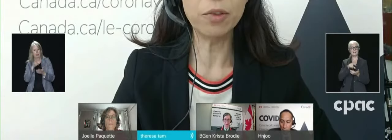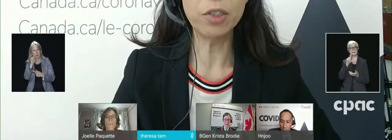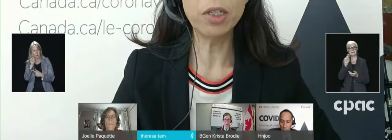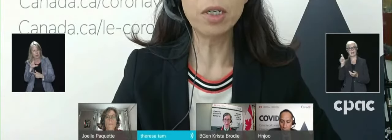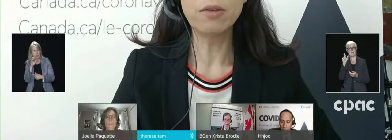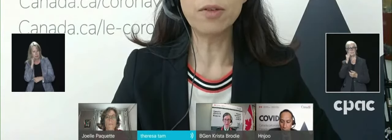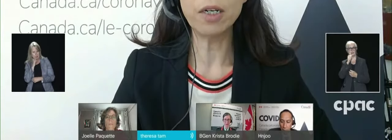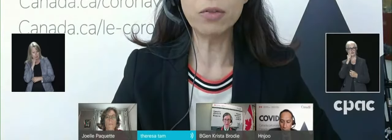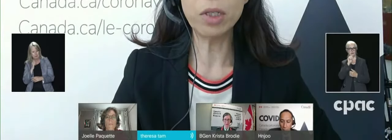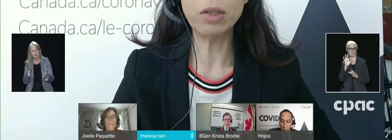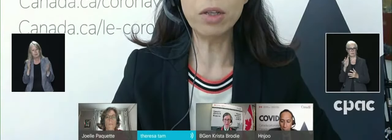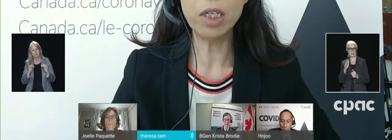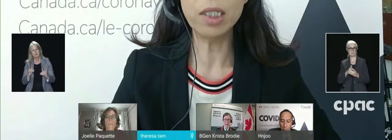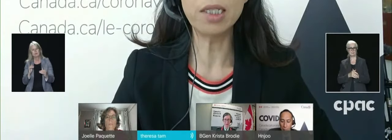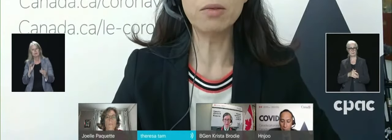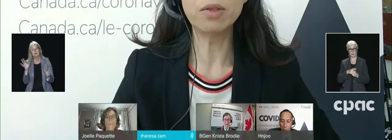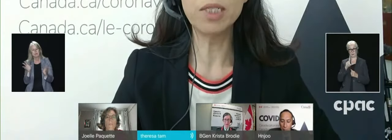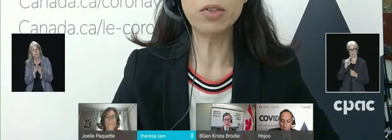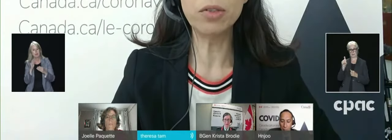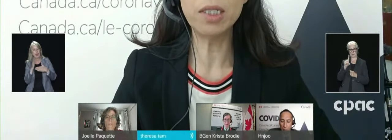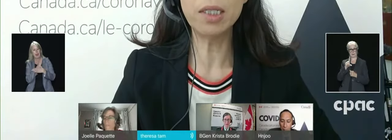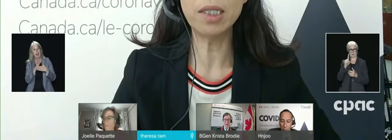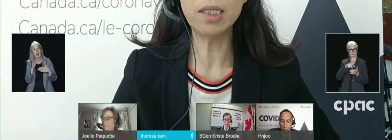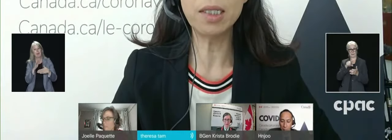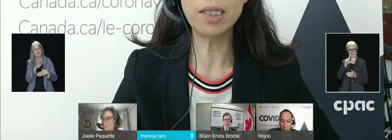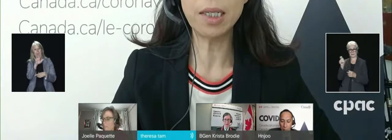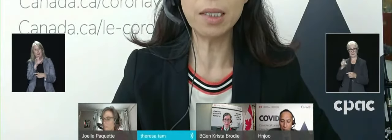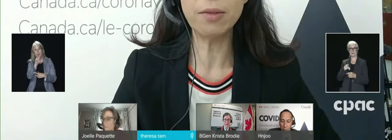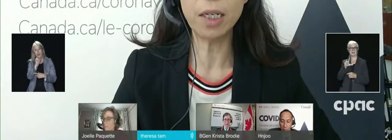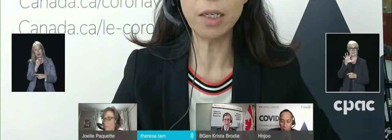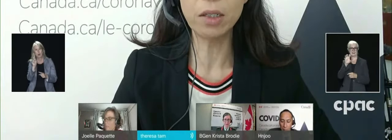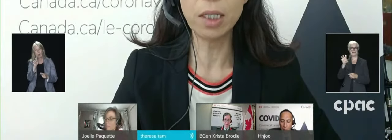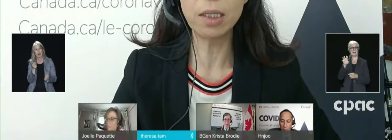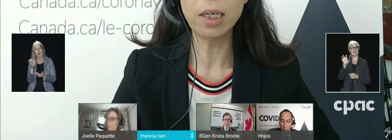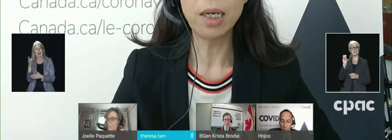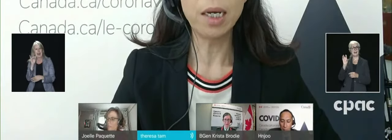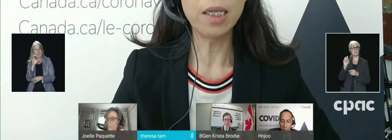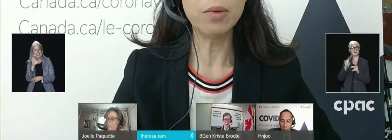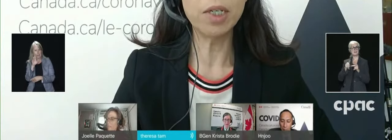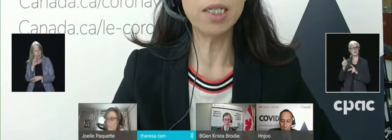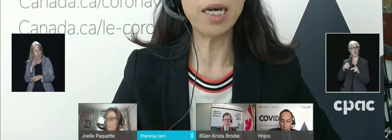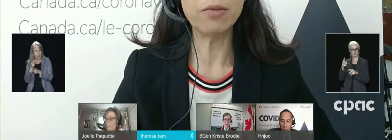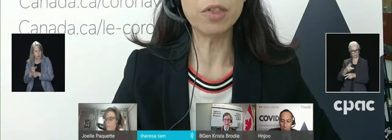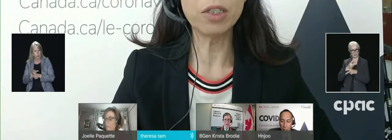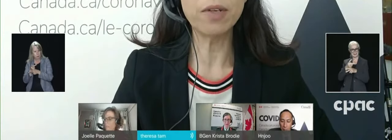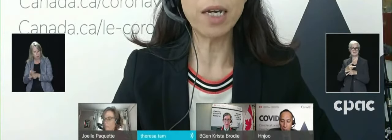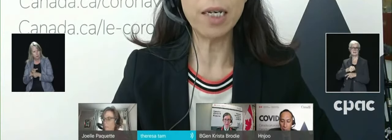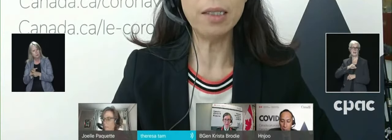on average, 530 were being treated in intensive care units, and there